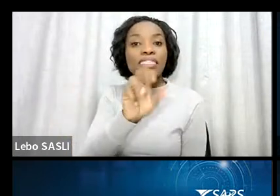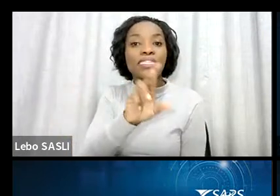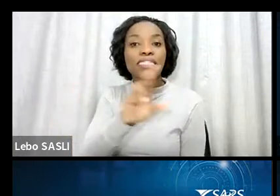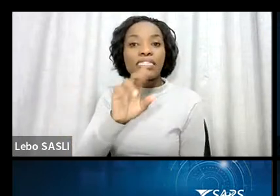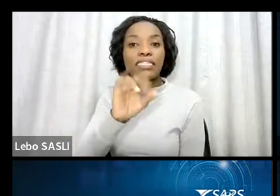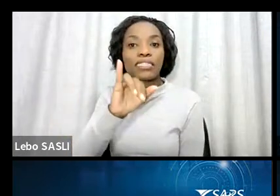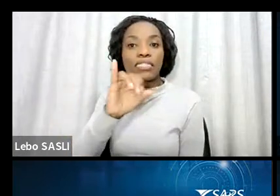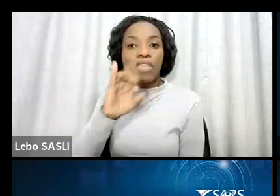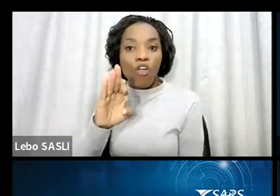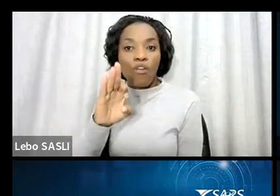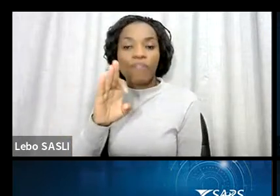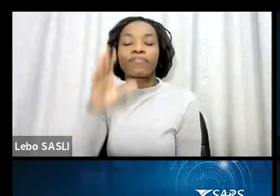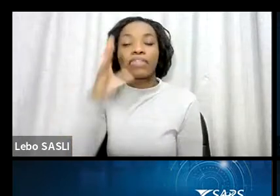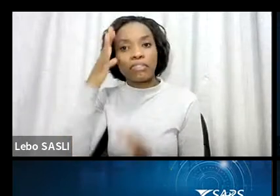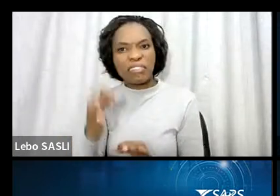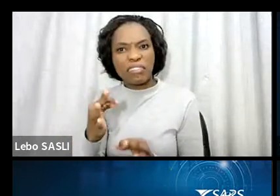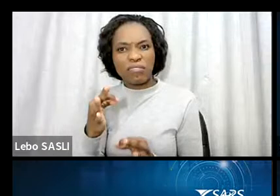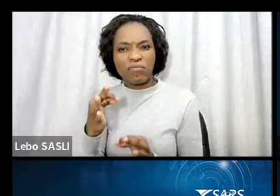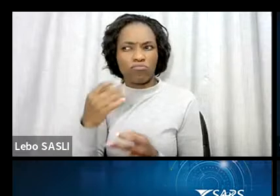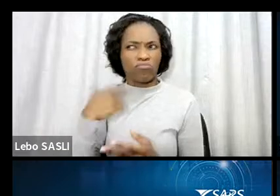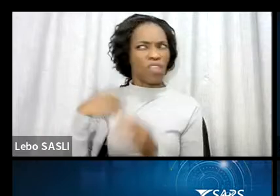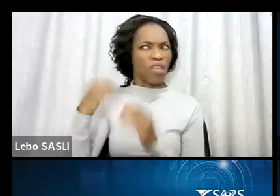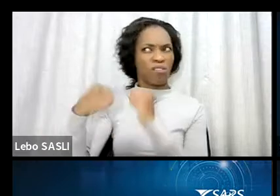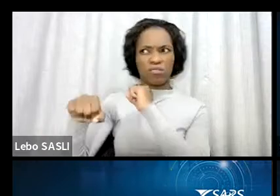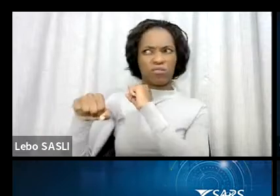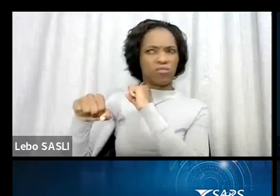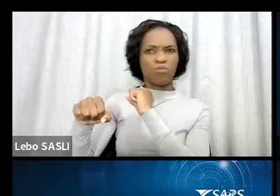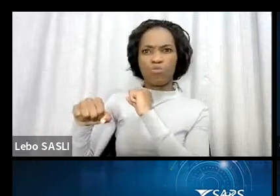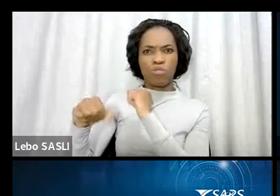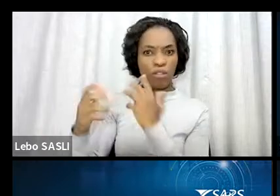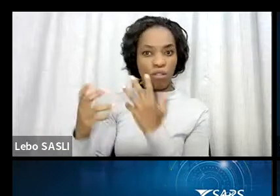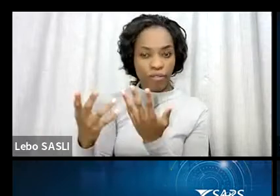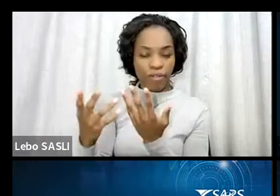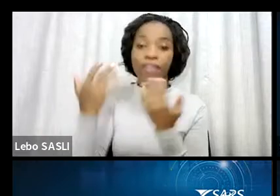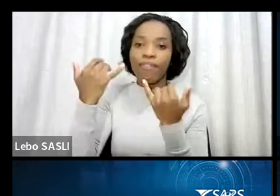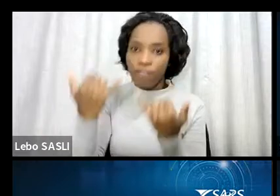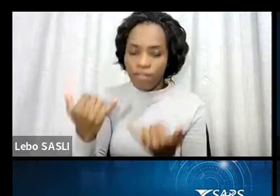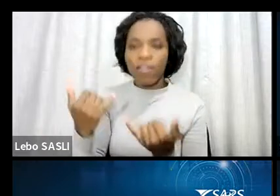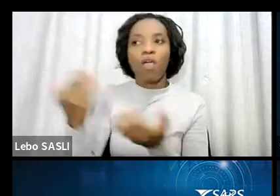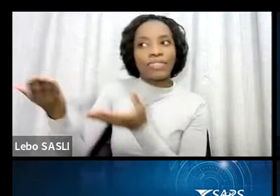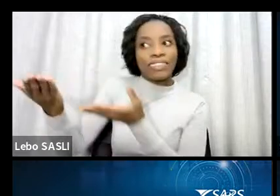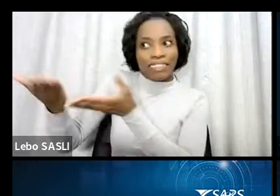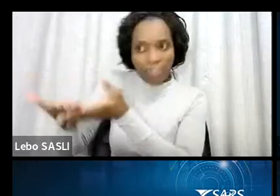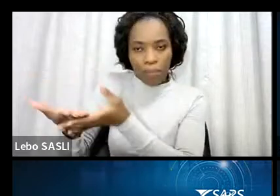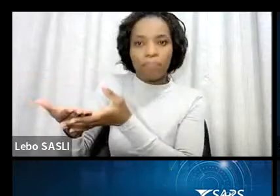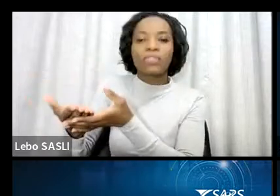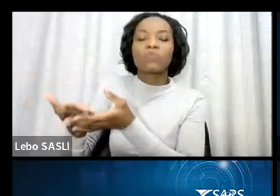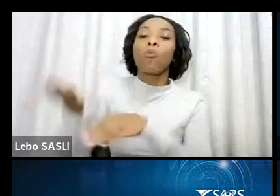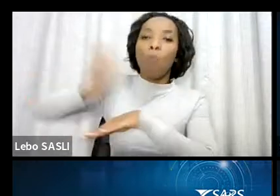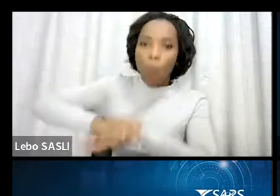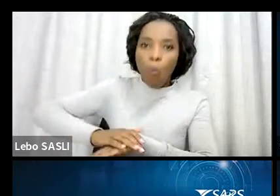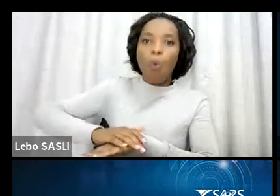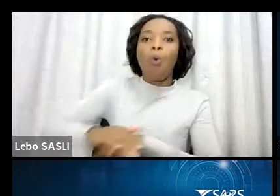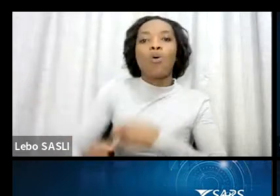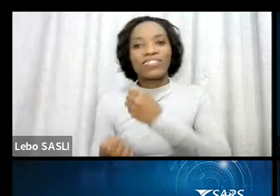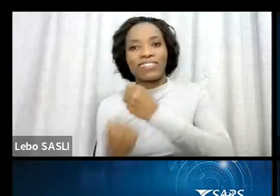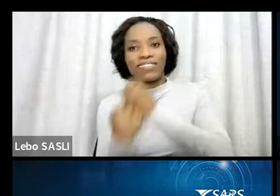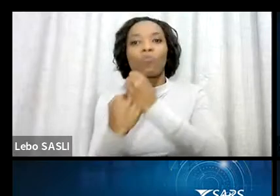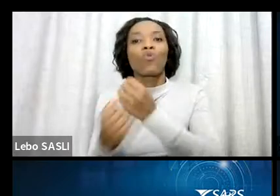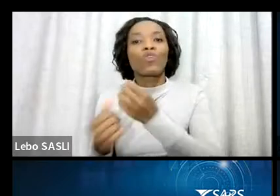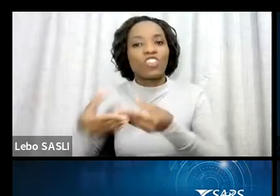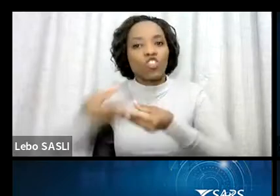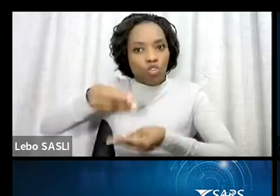been taken which you are not in agreement with, and now you will submit additional supporting